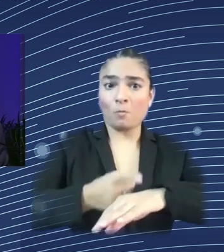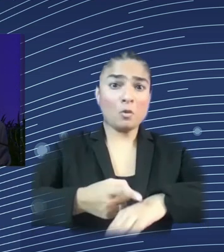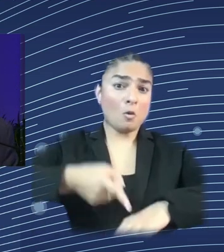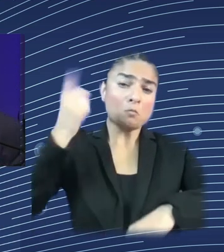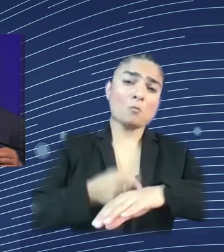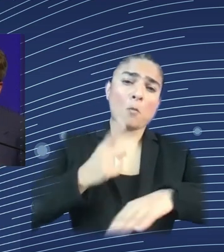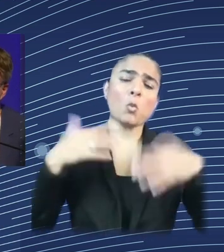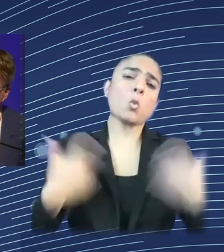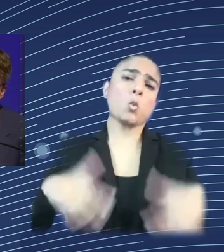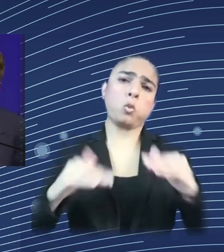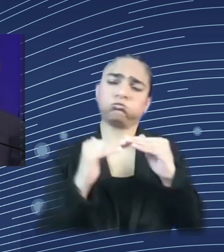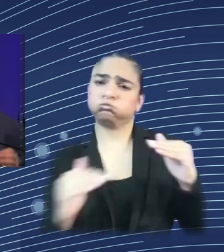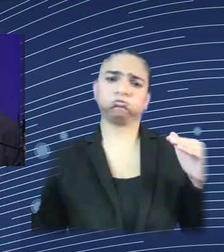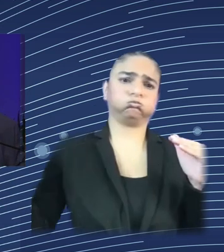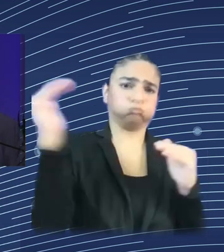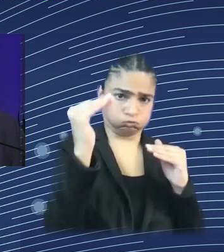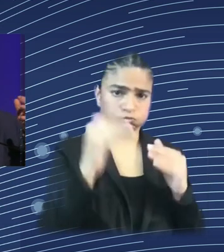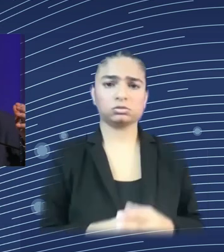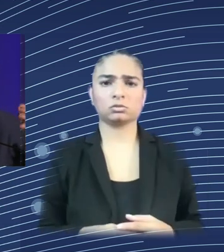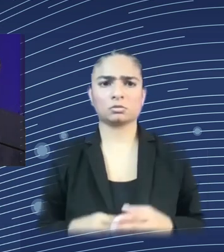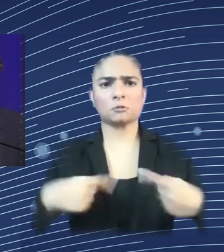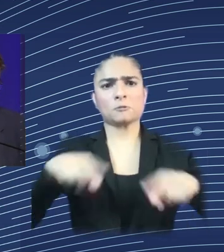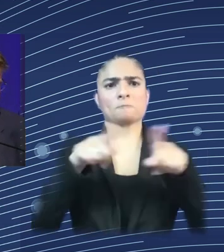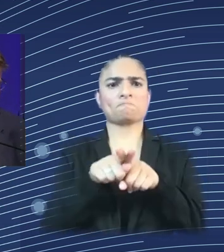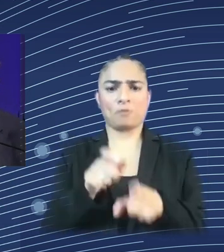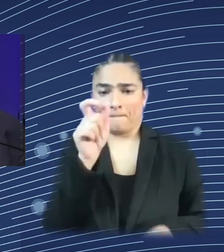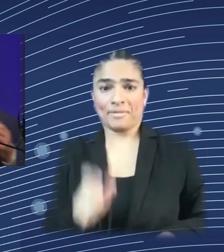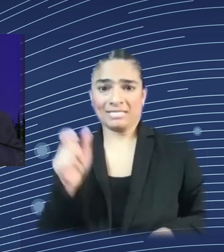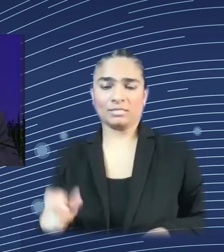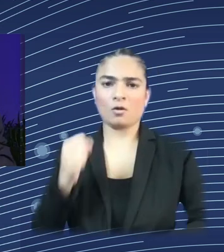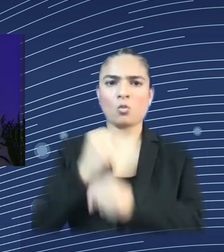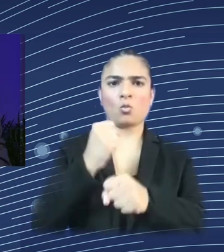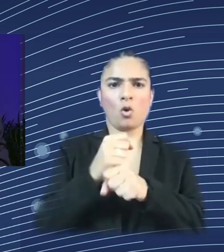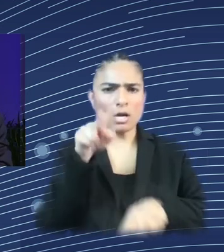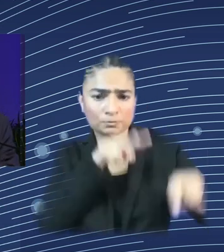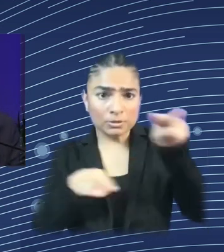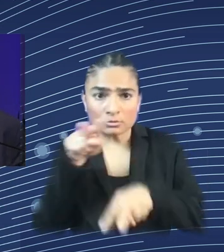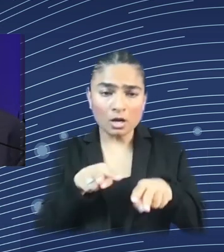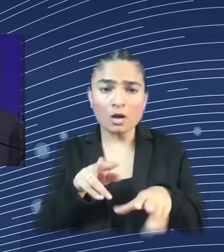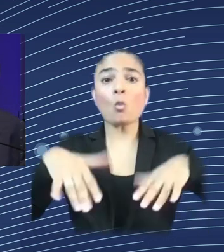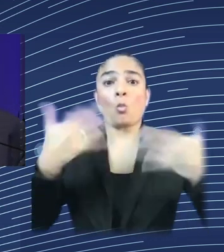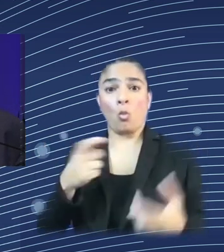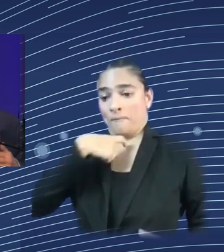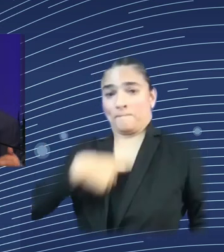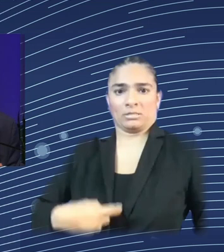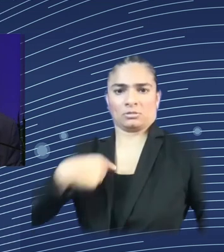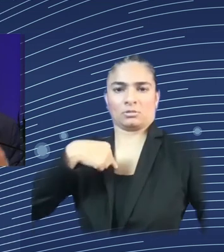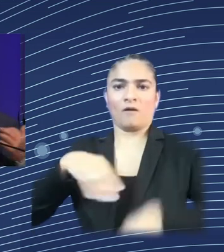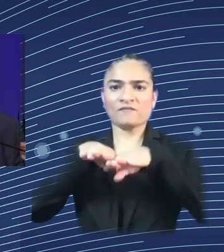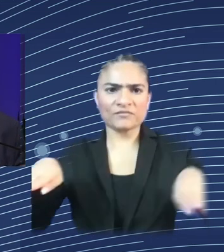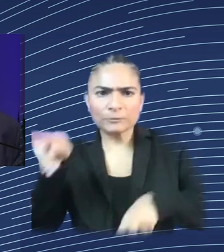individual inspector on the field. You put the knowledge together of data scientists and, of course, also the business, and then you